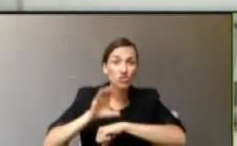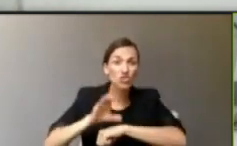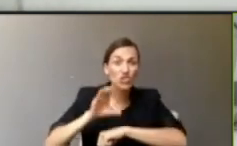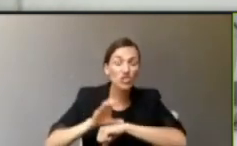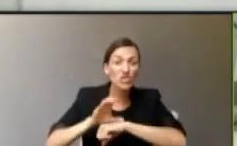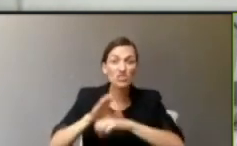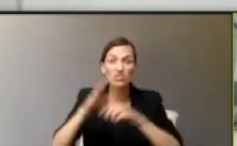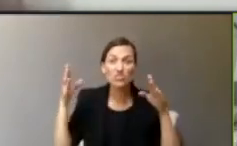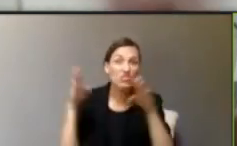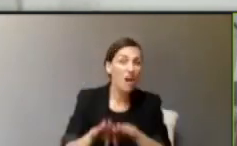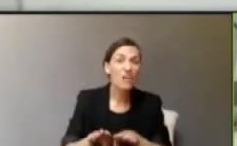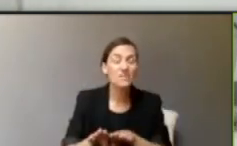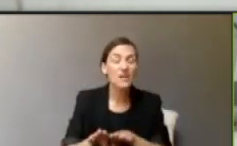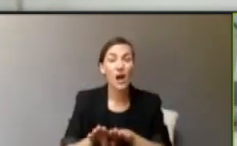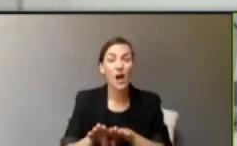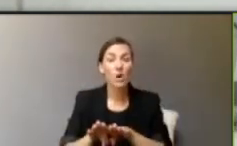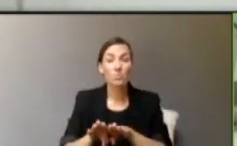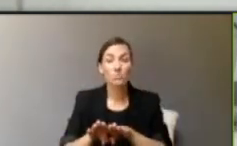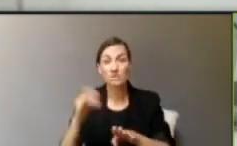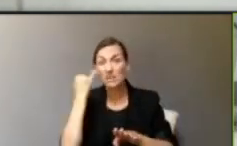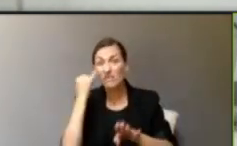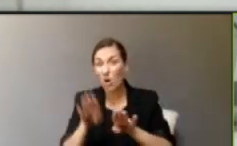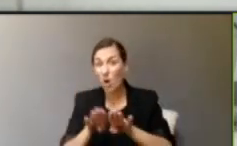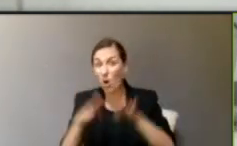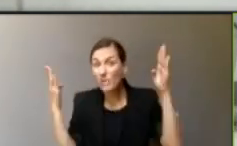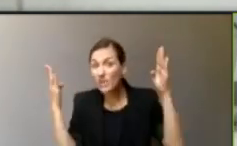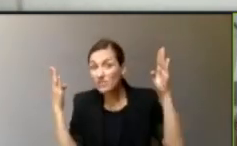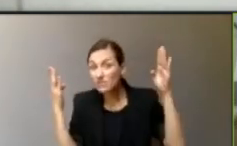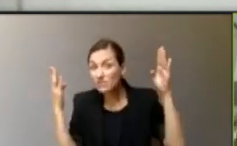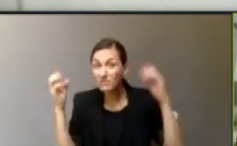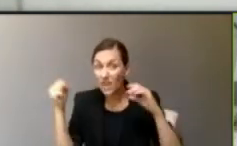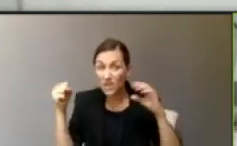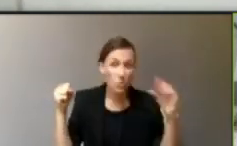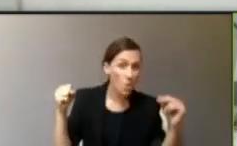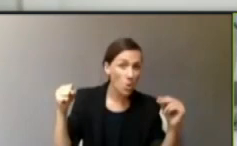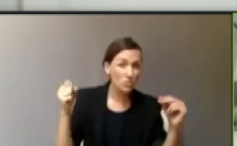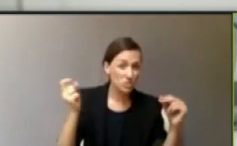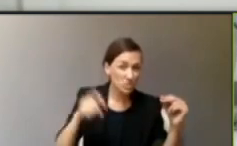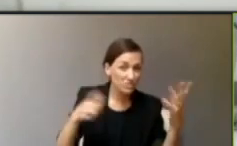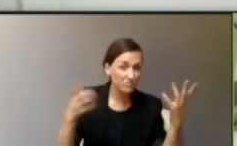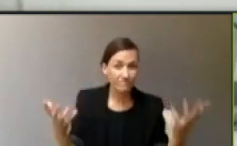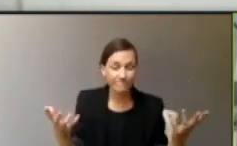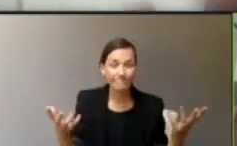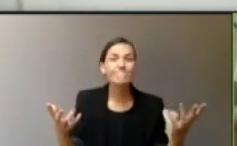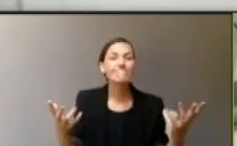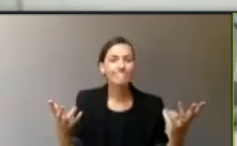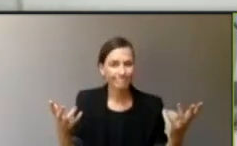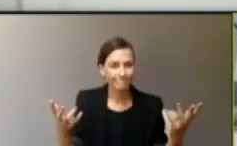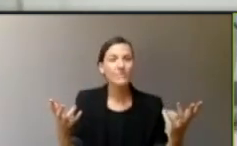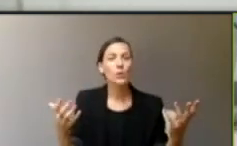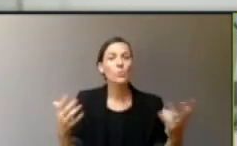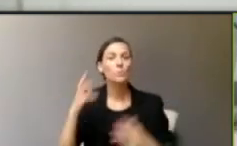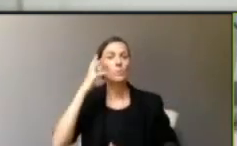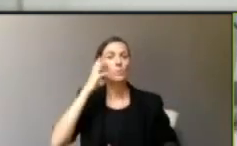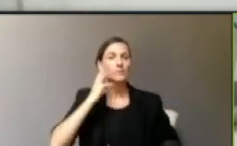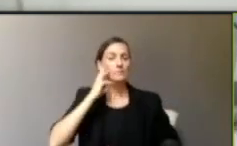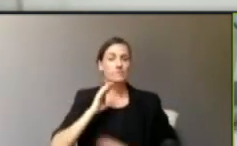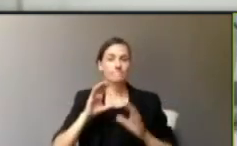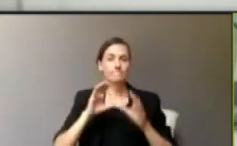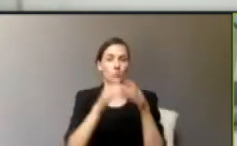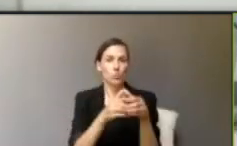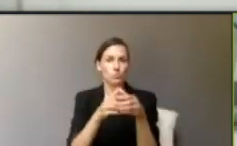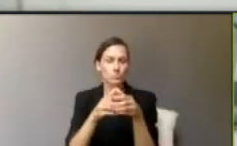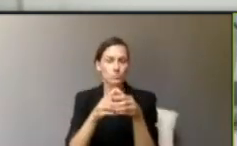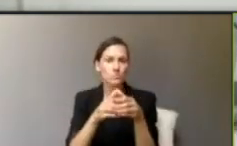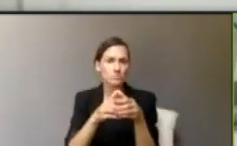down and whether or not they should reopen, we've done some focus groups where we've